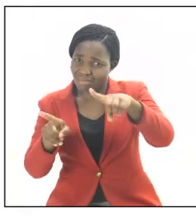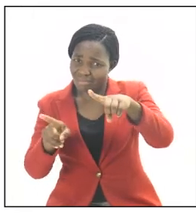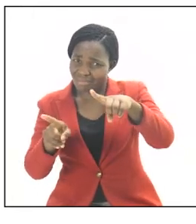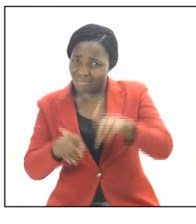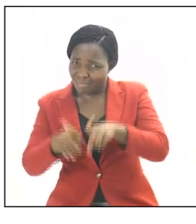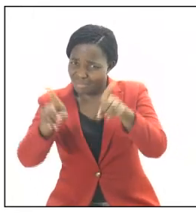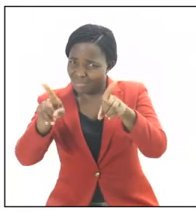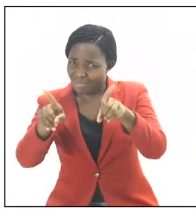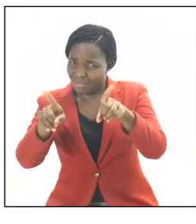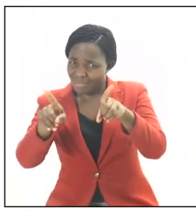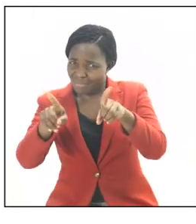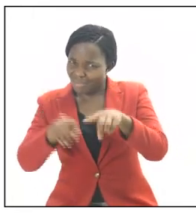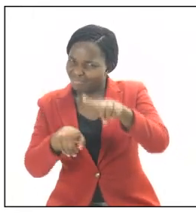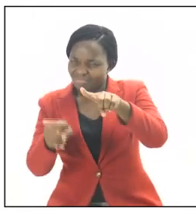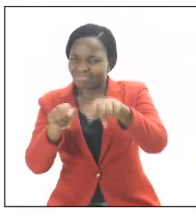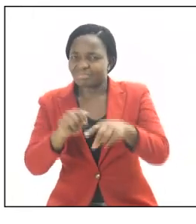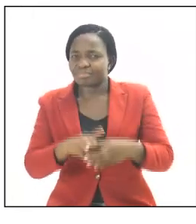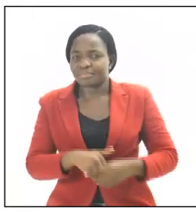not mistaken.